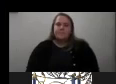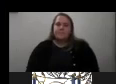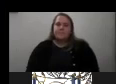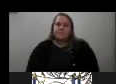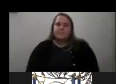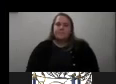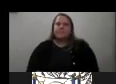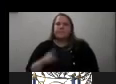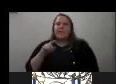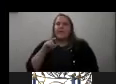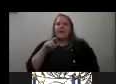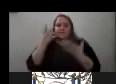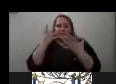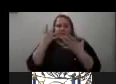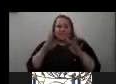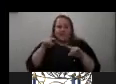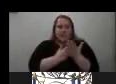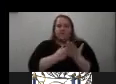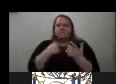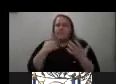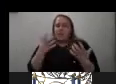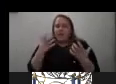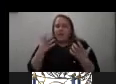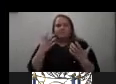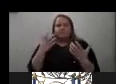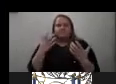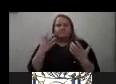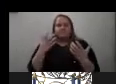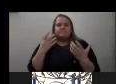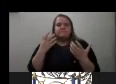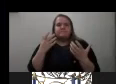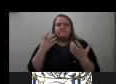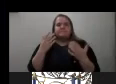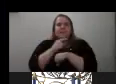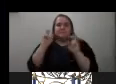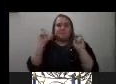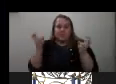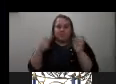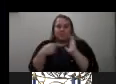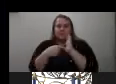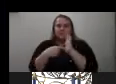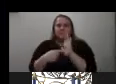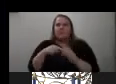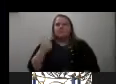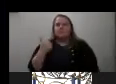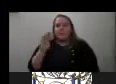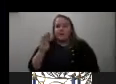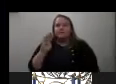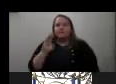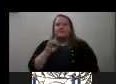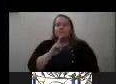Just to finish out this section, just wanted to use this quote to show that Balanchine really